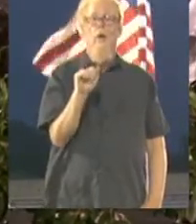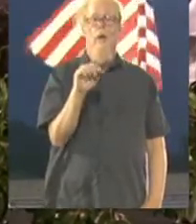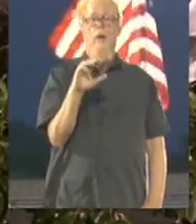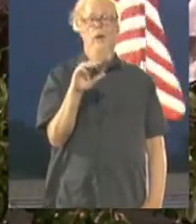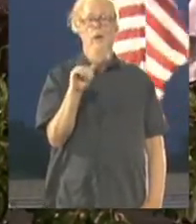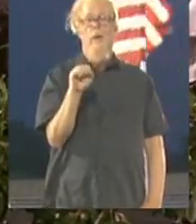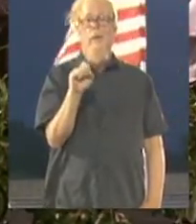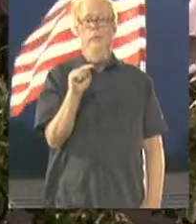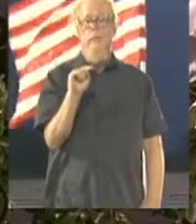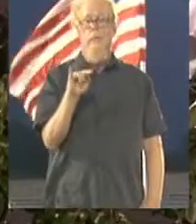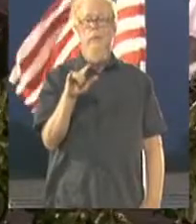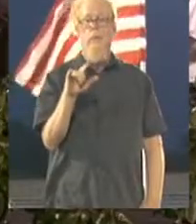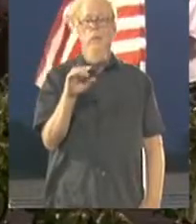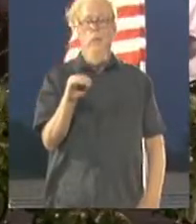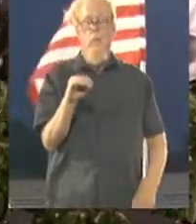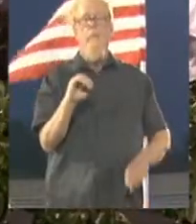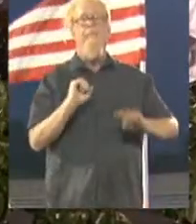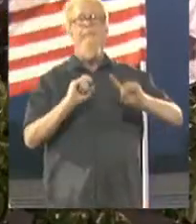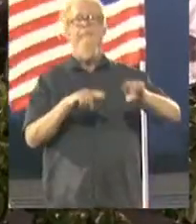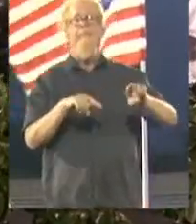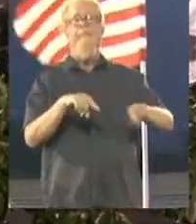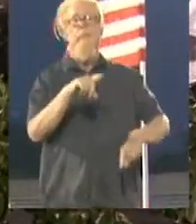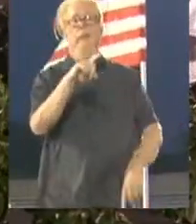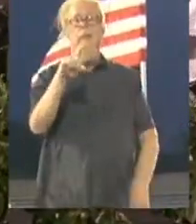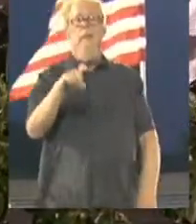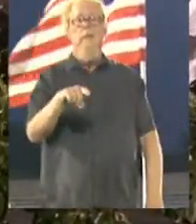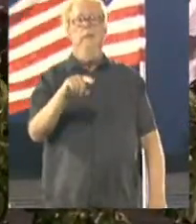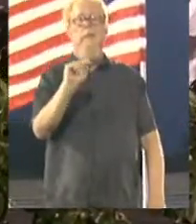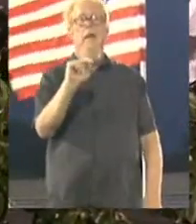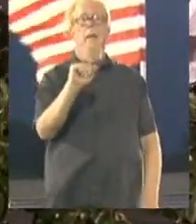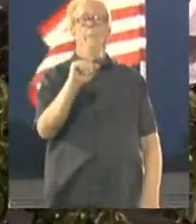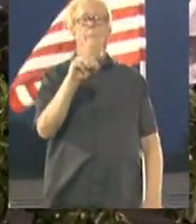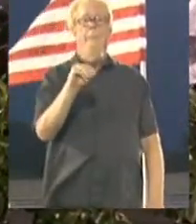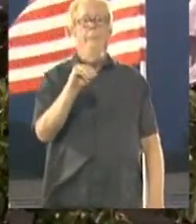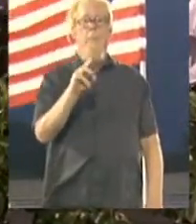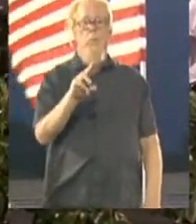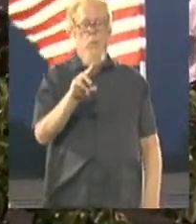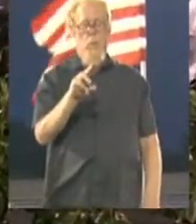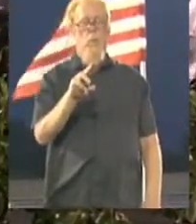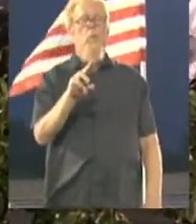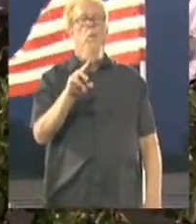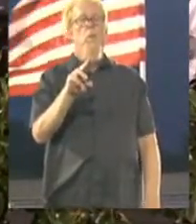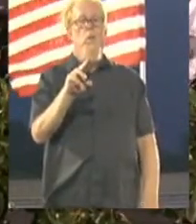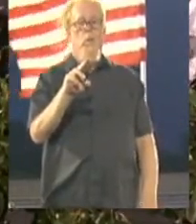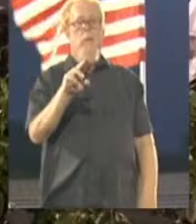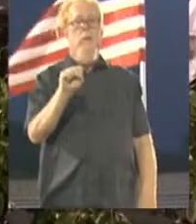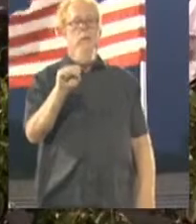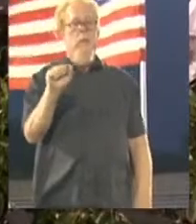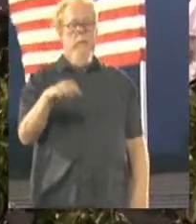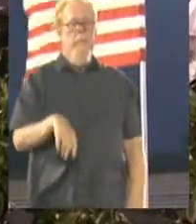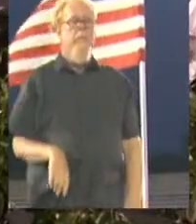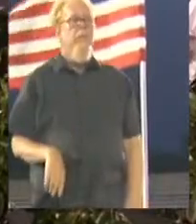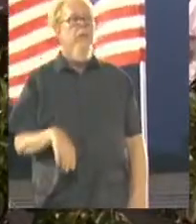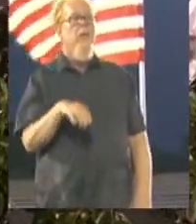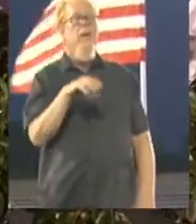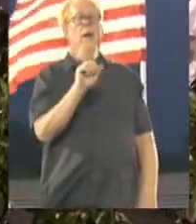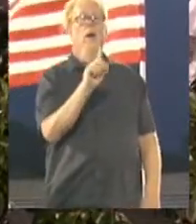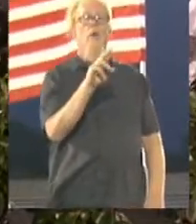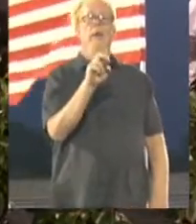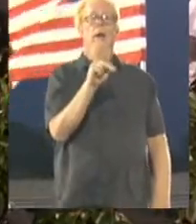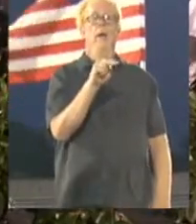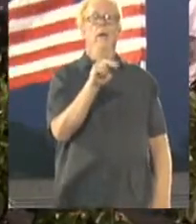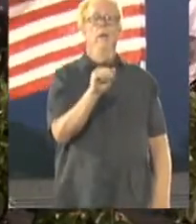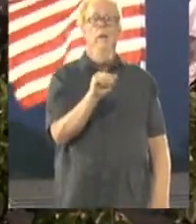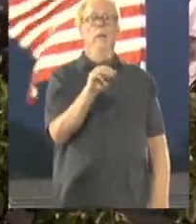will be attending Texas A&M University at San Antonio. Ariana Elizabeth Mojica will be